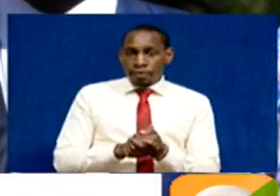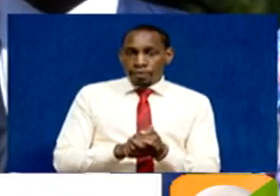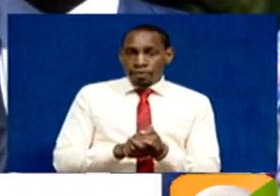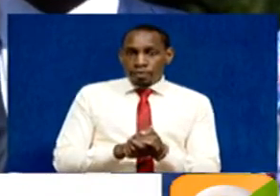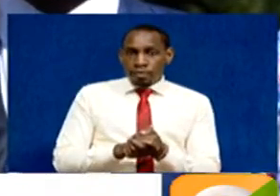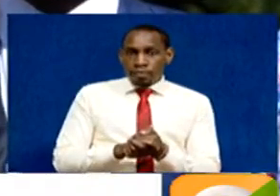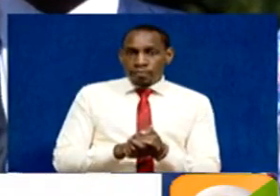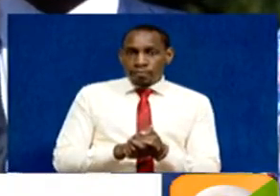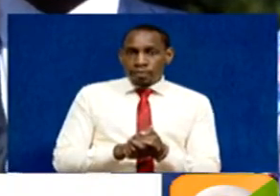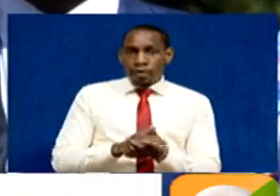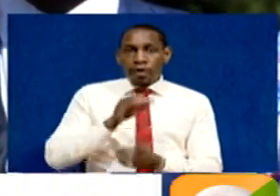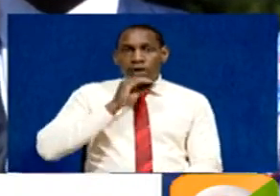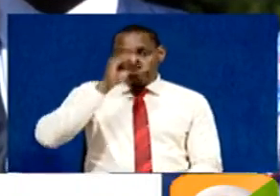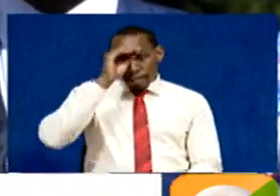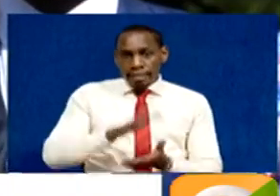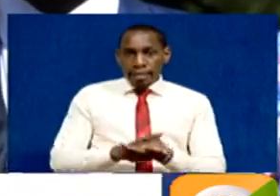and widows.